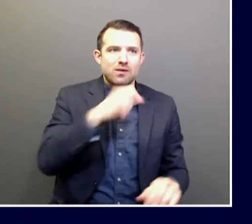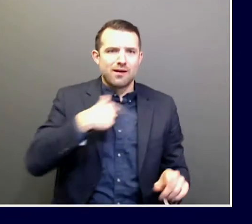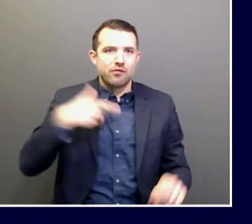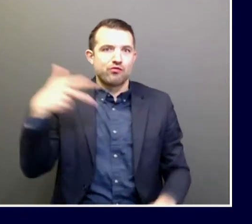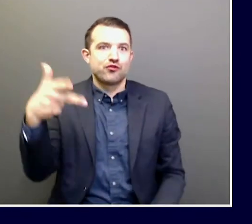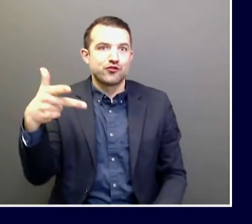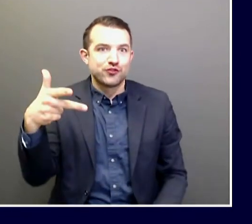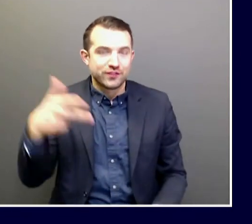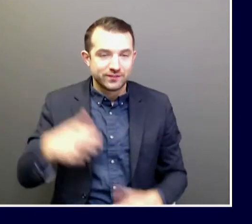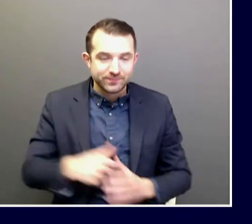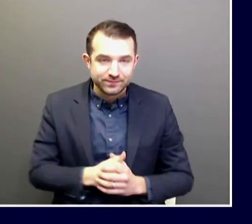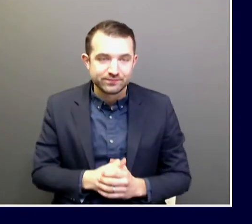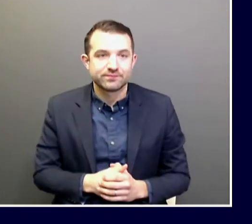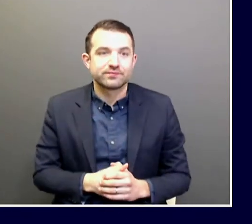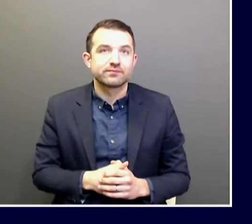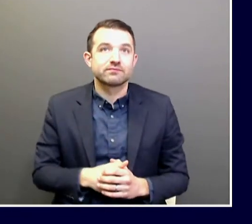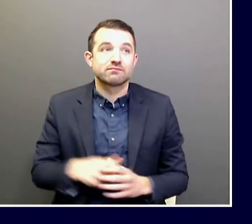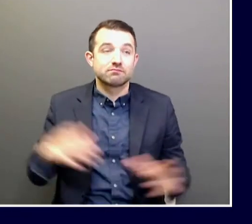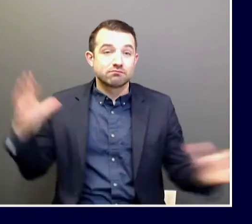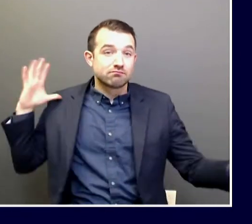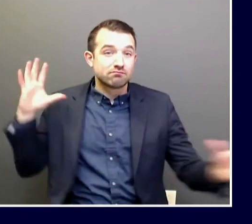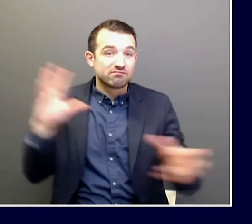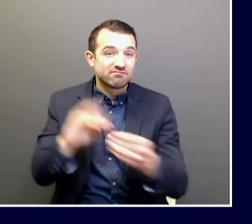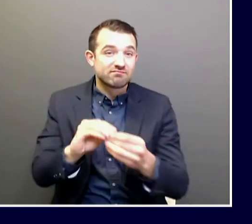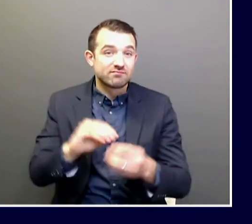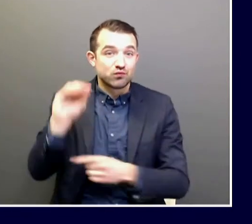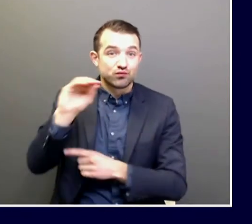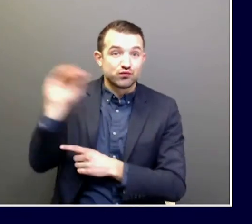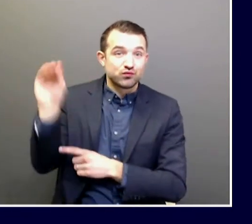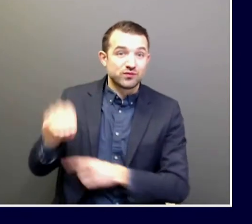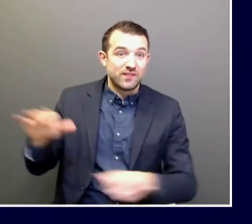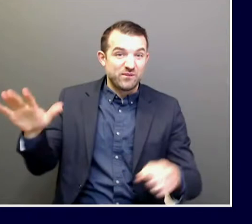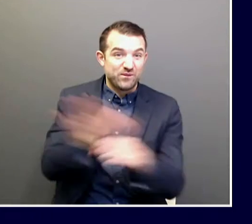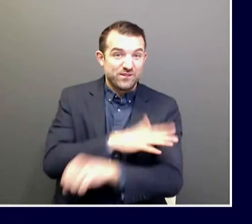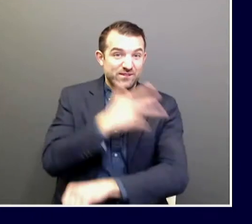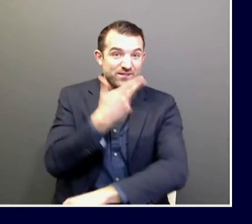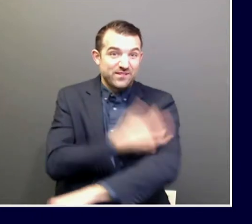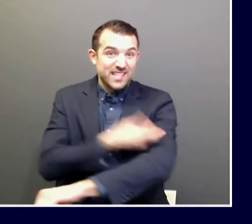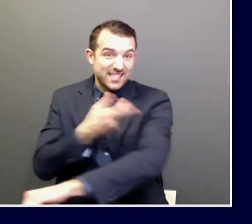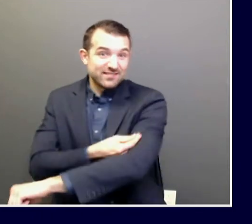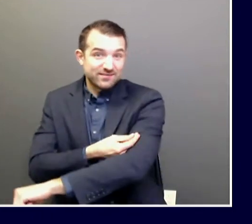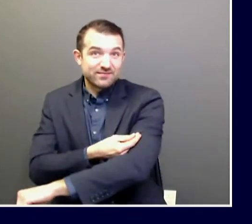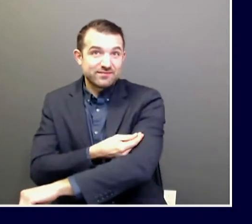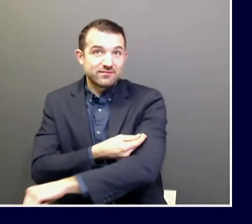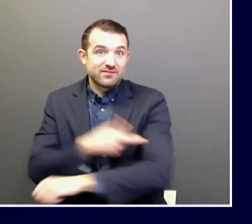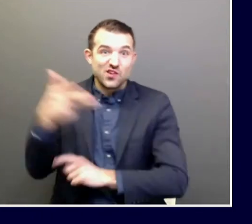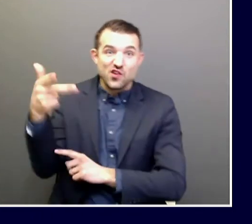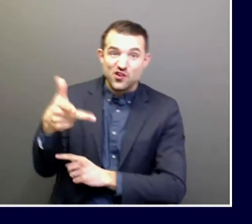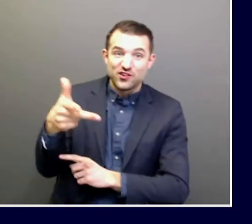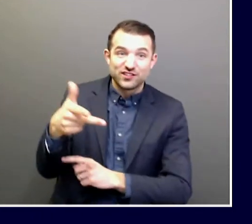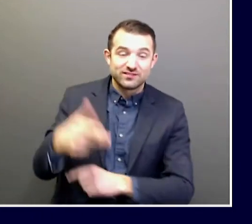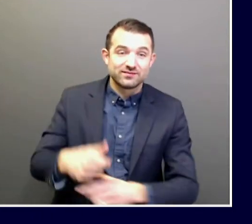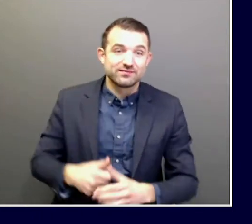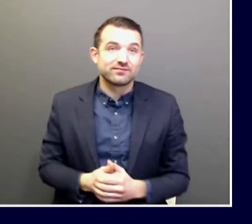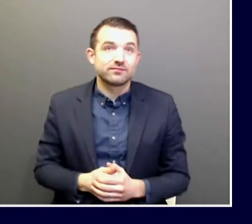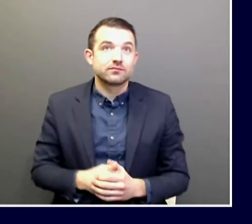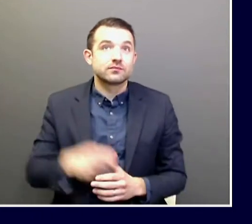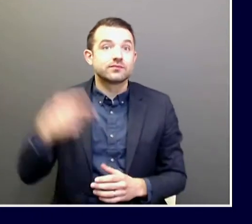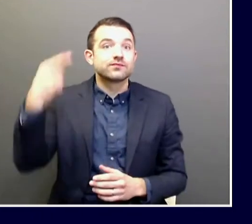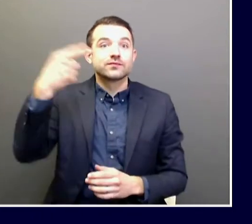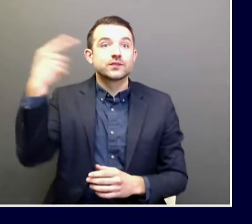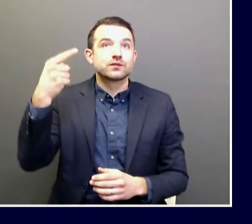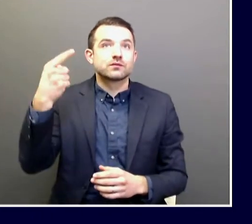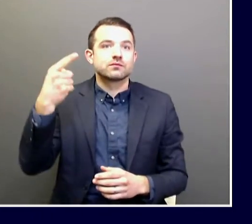total population that is fully vaccinated, and they tie us for the number 1 spot in the country